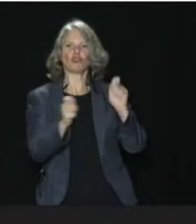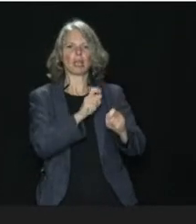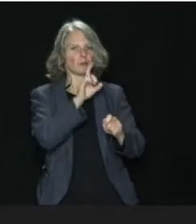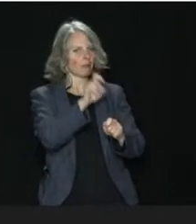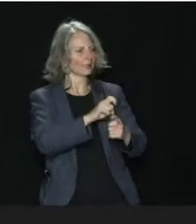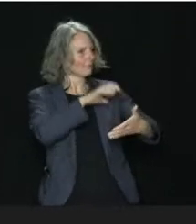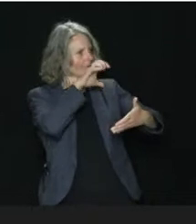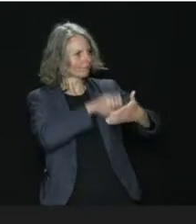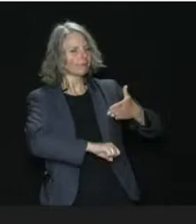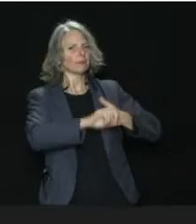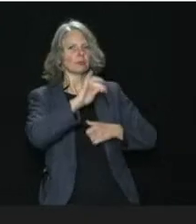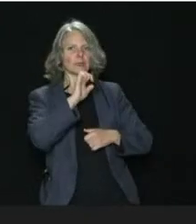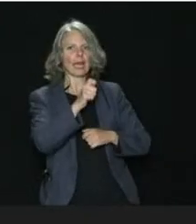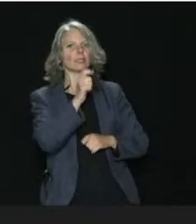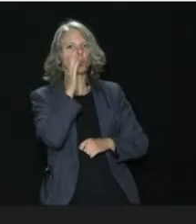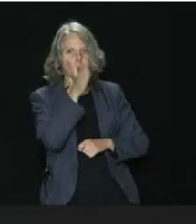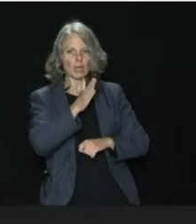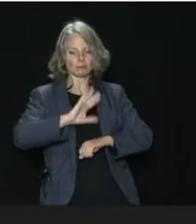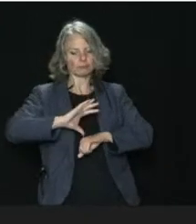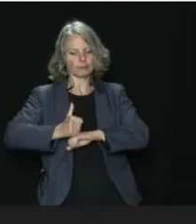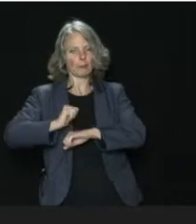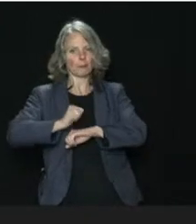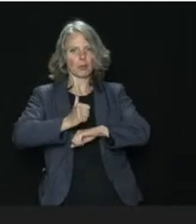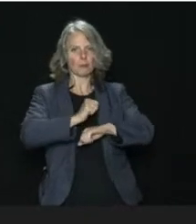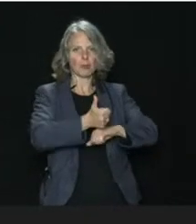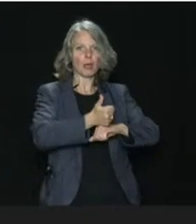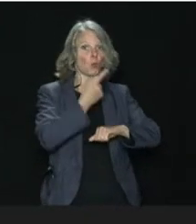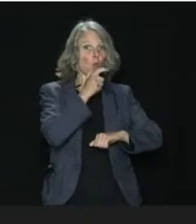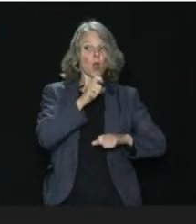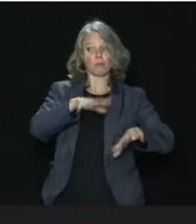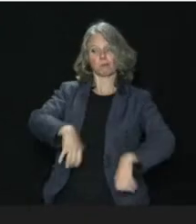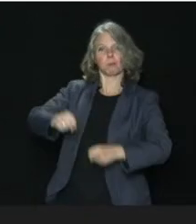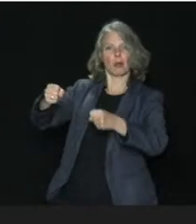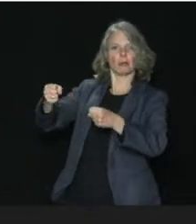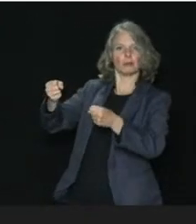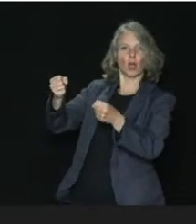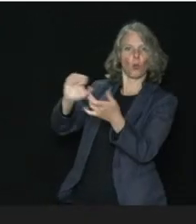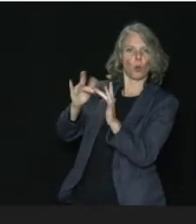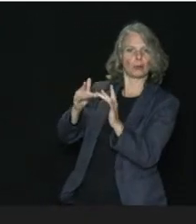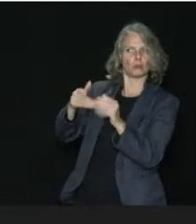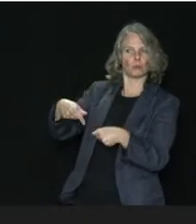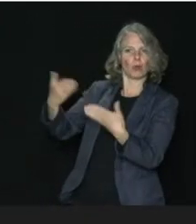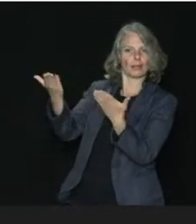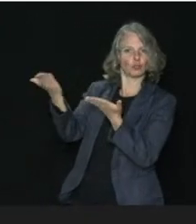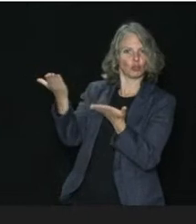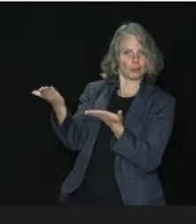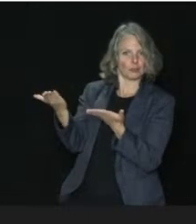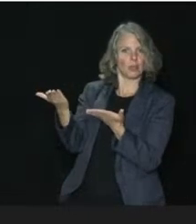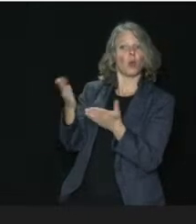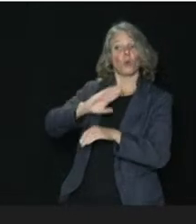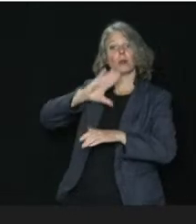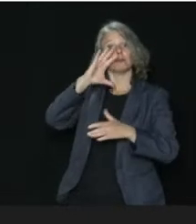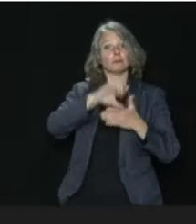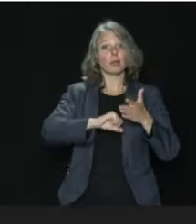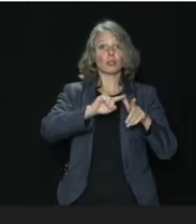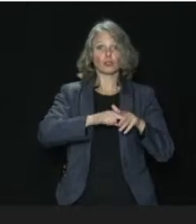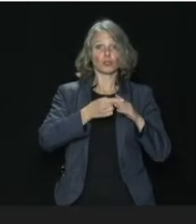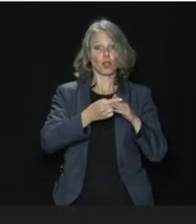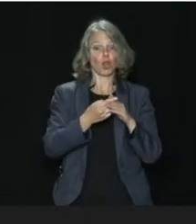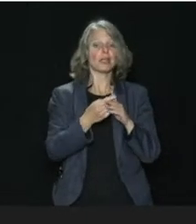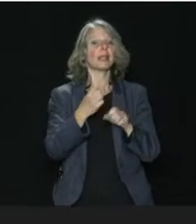in a taxation regime for web giants as of January 1st,